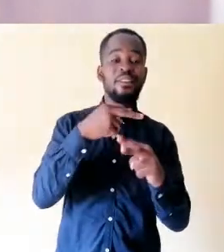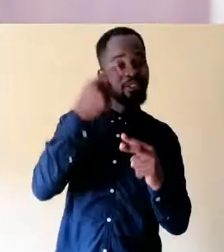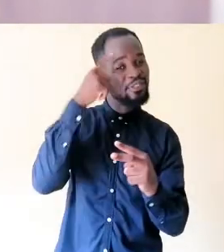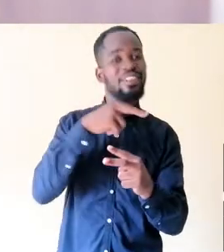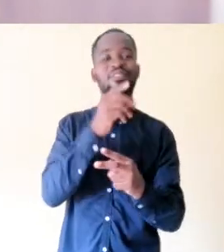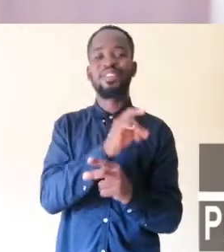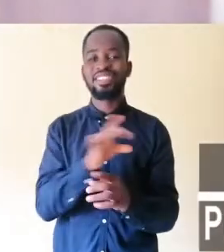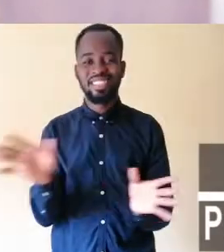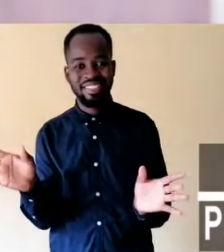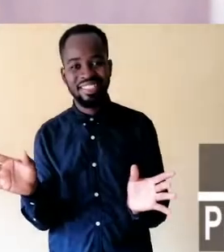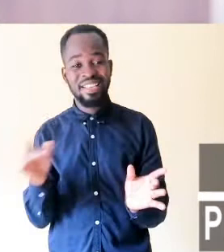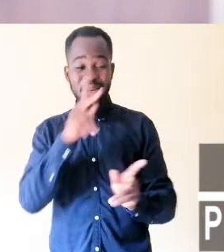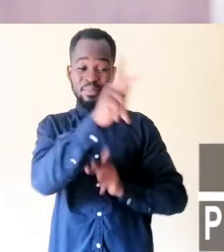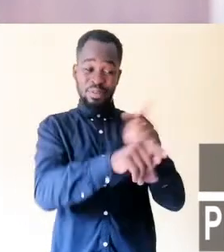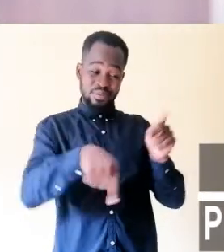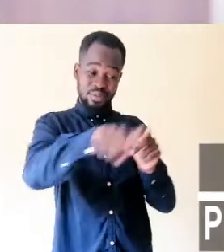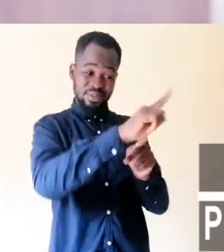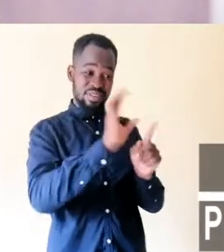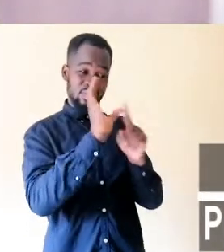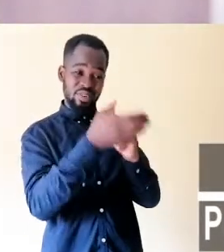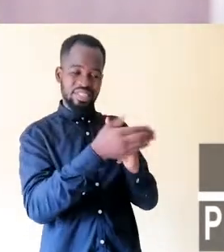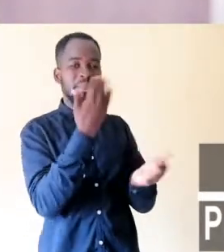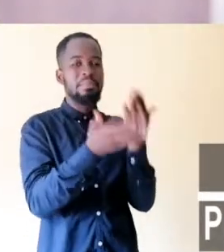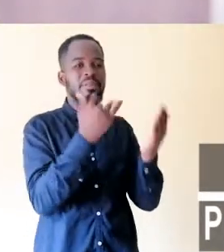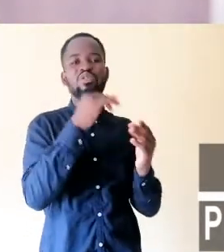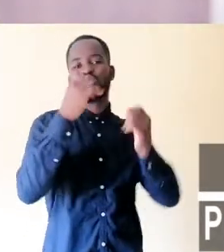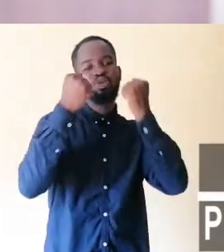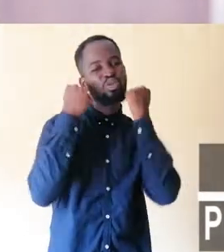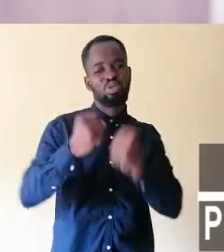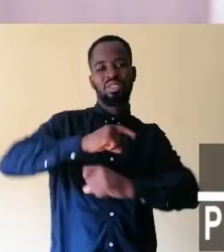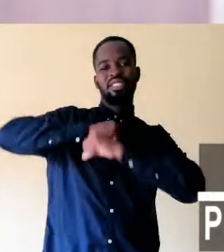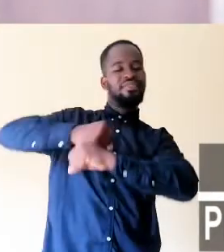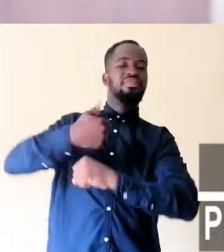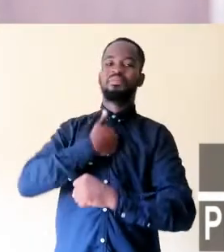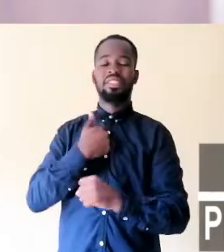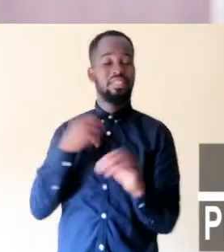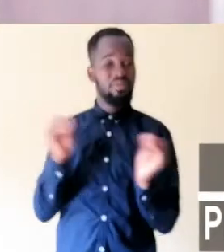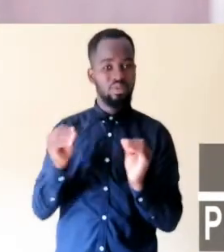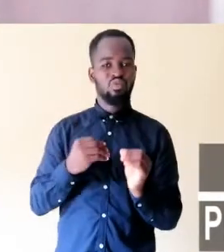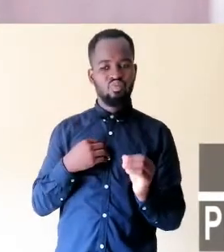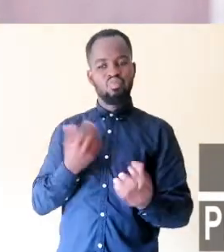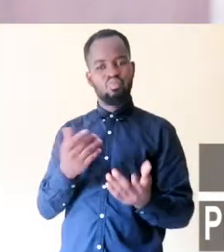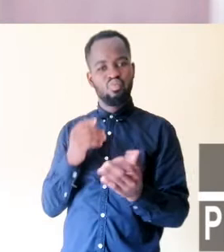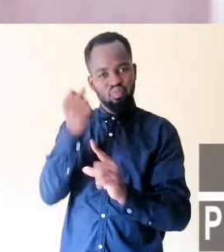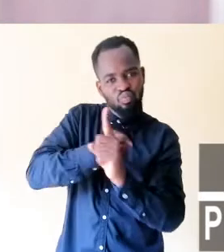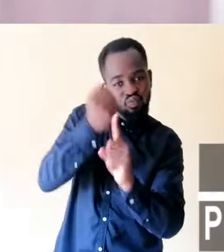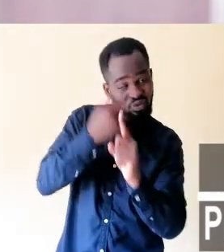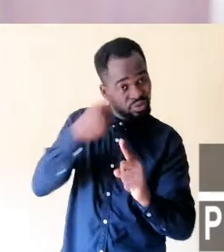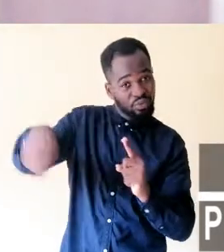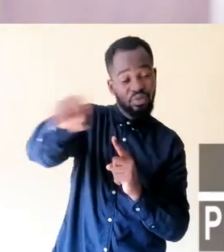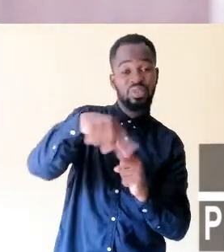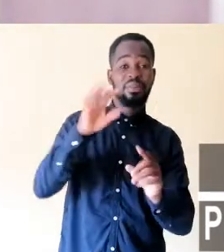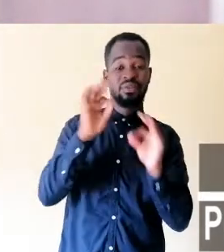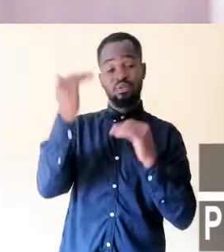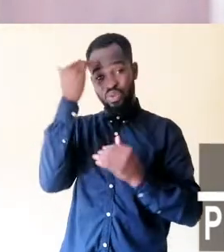for the voiceless, because some people, because of their condition, they may not be strong to defend themselves. Let's speak up for them. If you